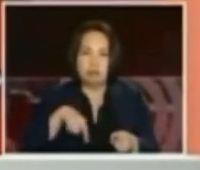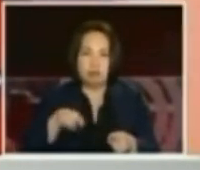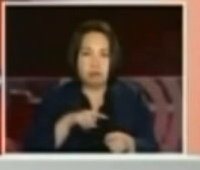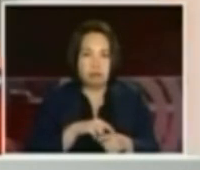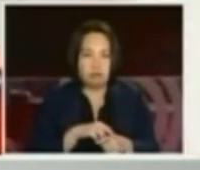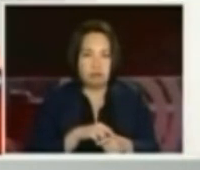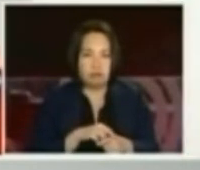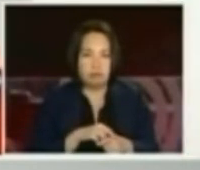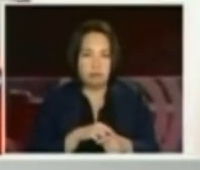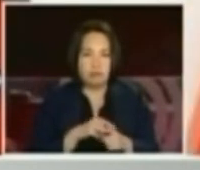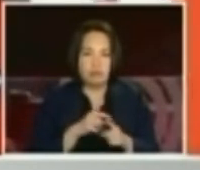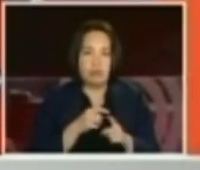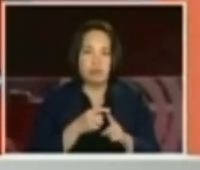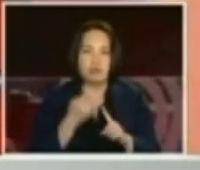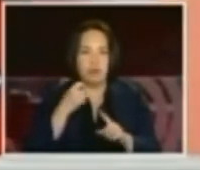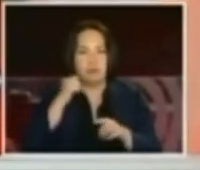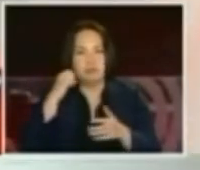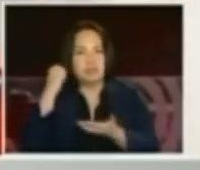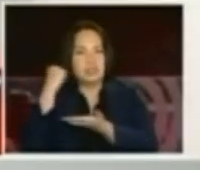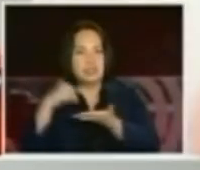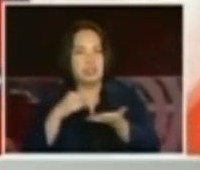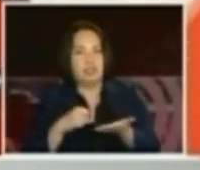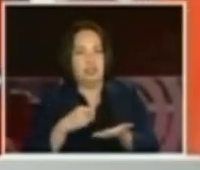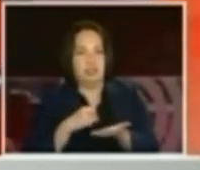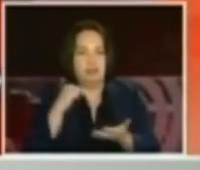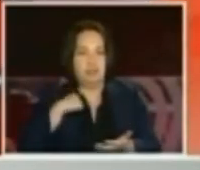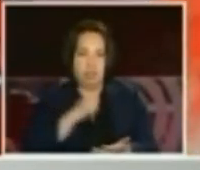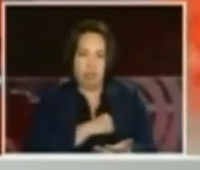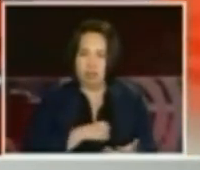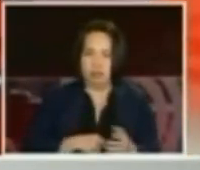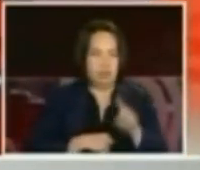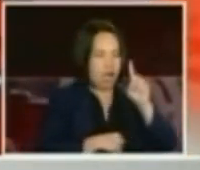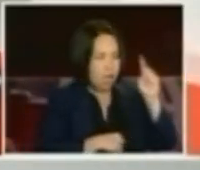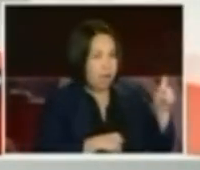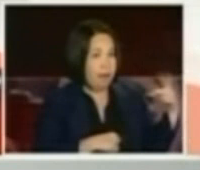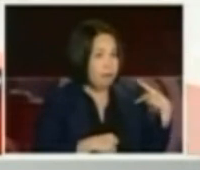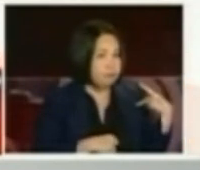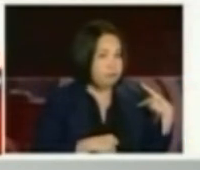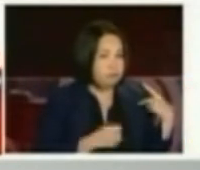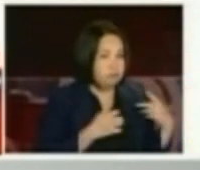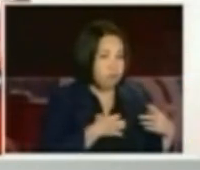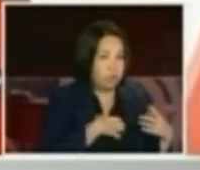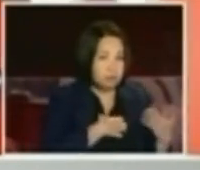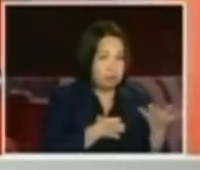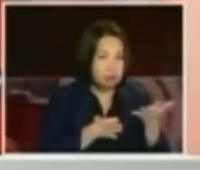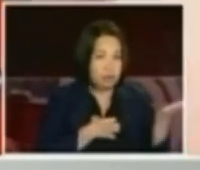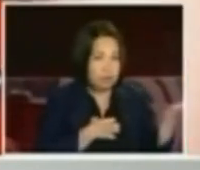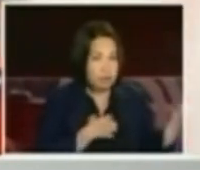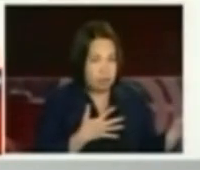the Secretary of the Senate. Is there any objection? Hearing none, the motion is